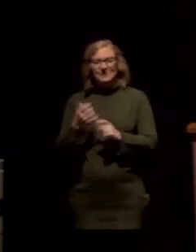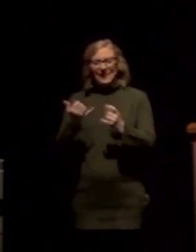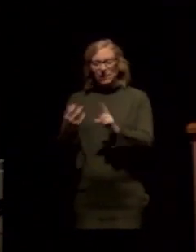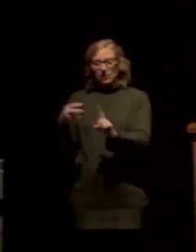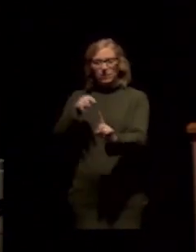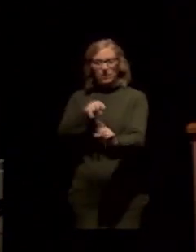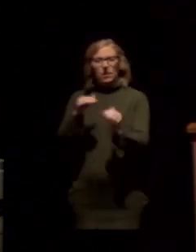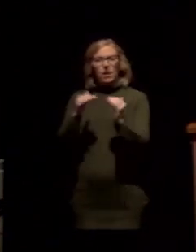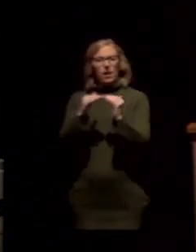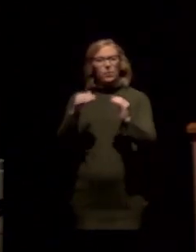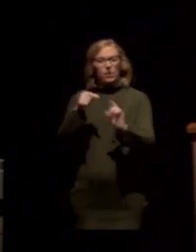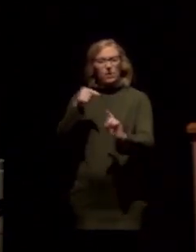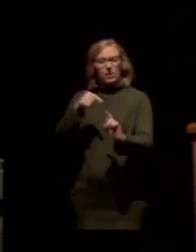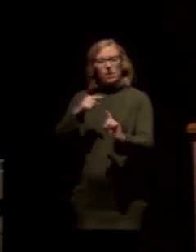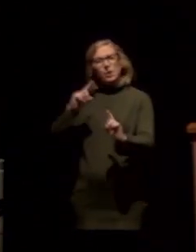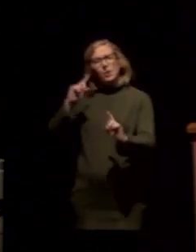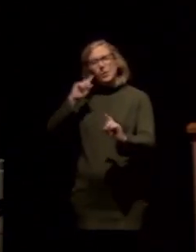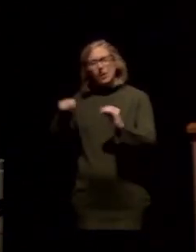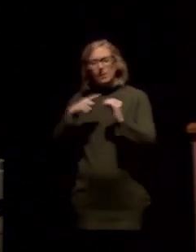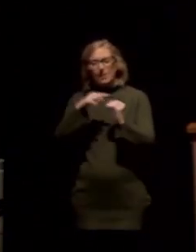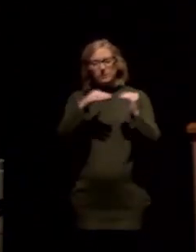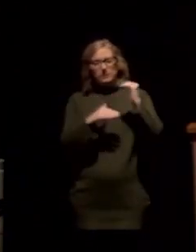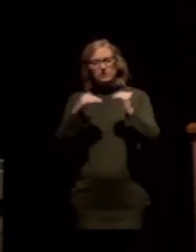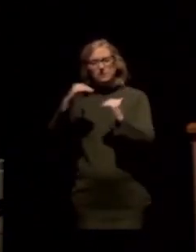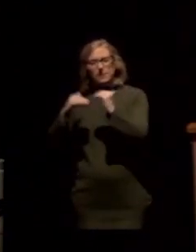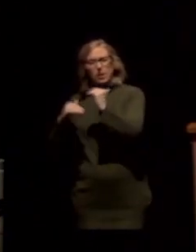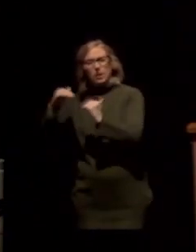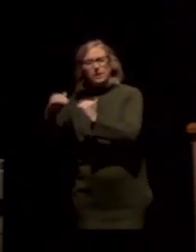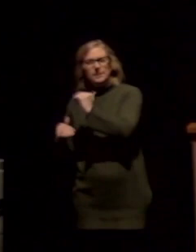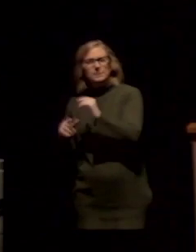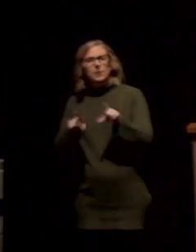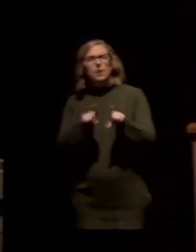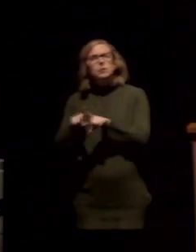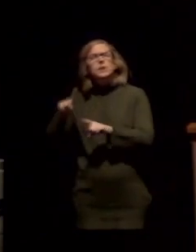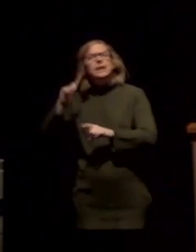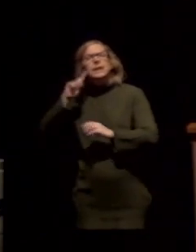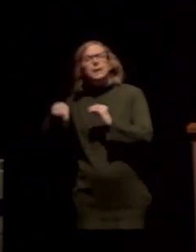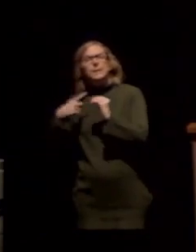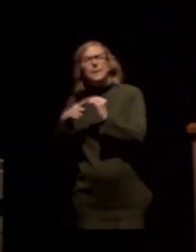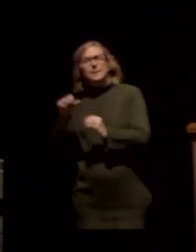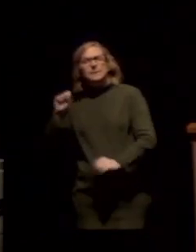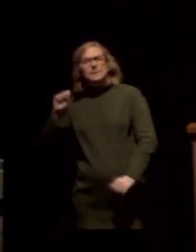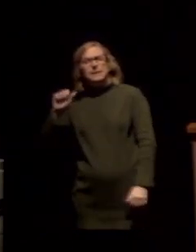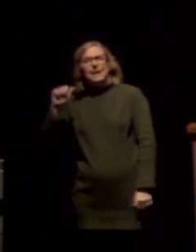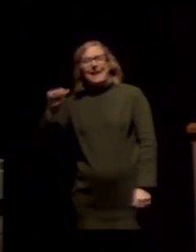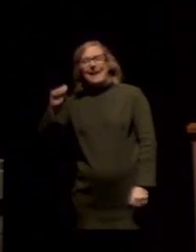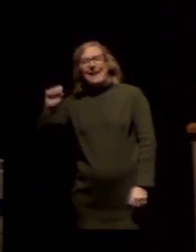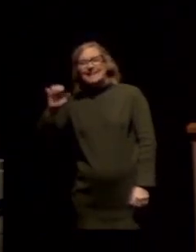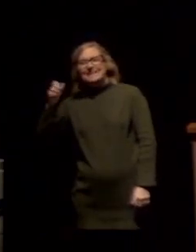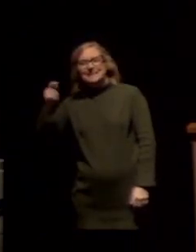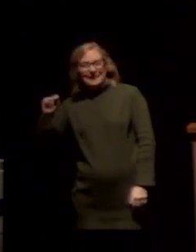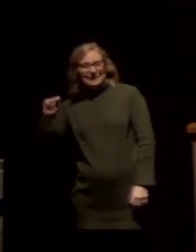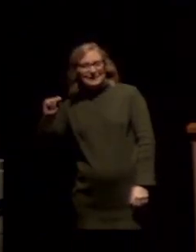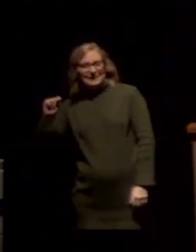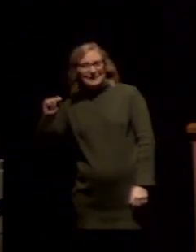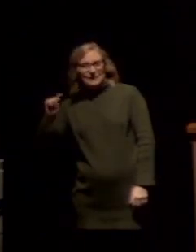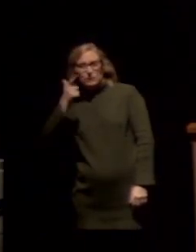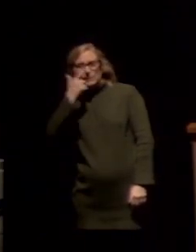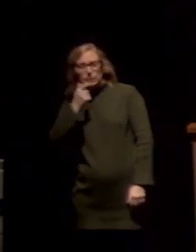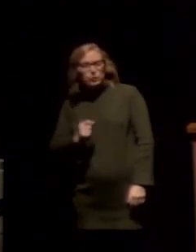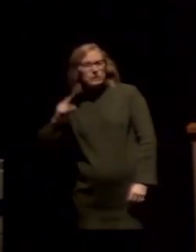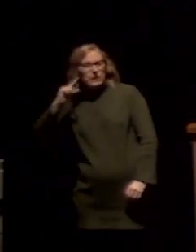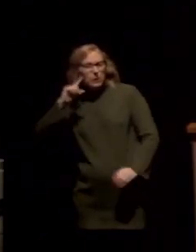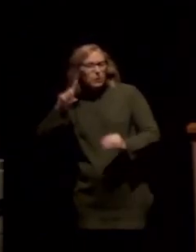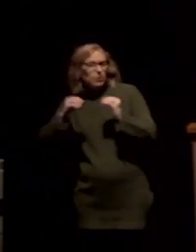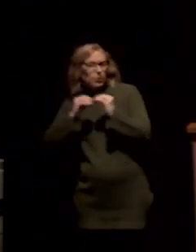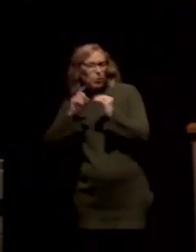standpoint, we hear about disparities, but I would also want to hear about assets. So this questioner was interested in hearing more about the